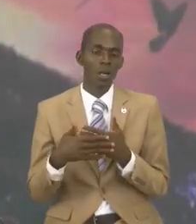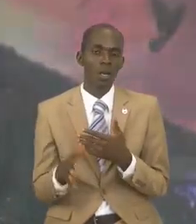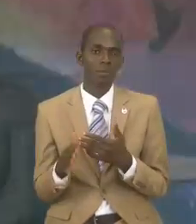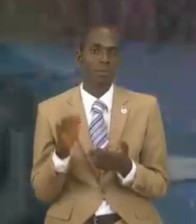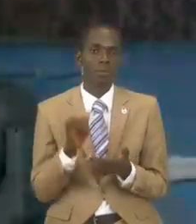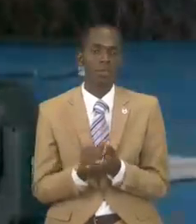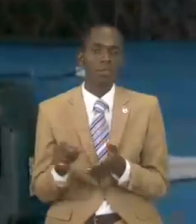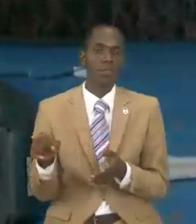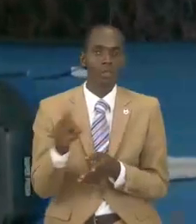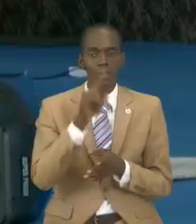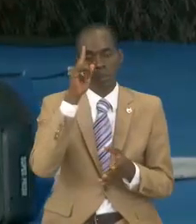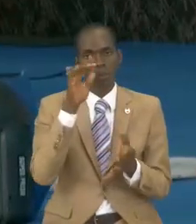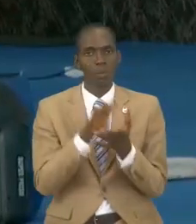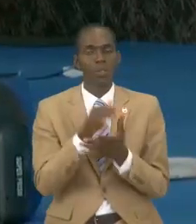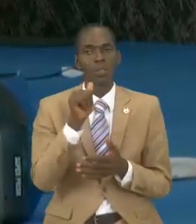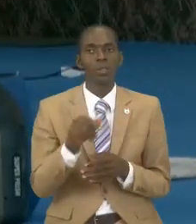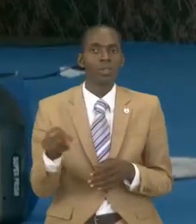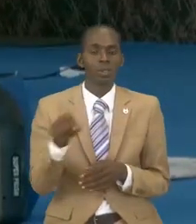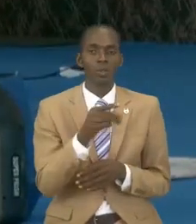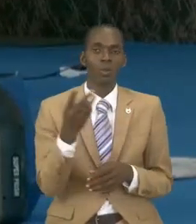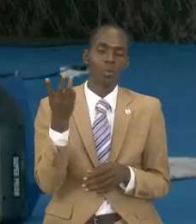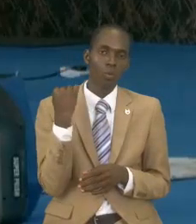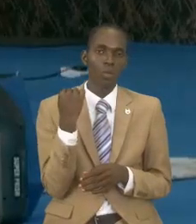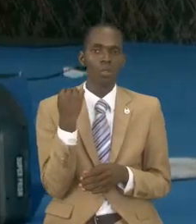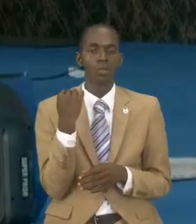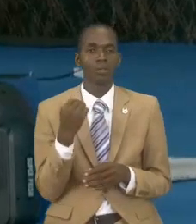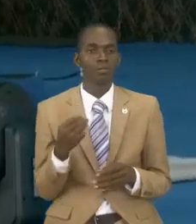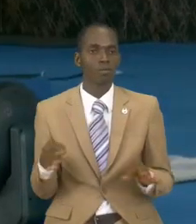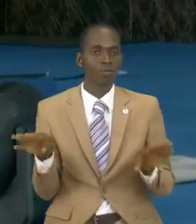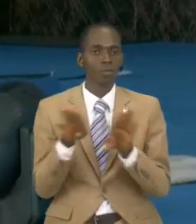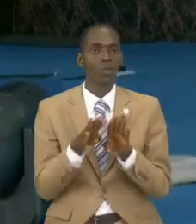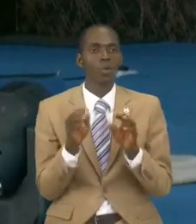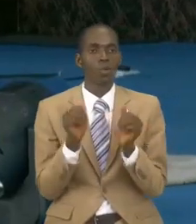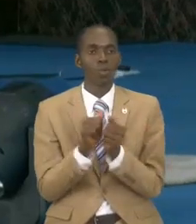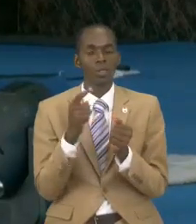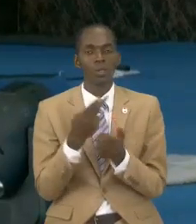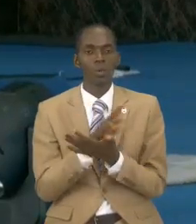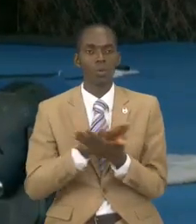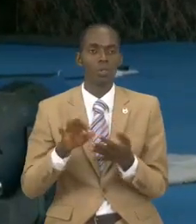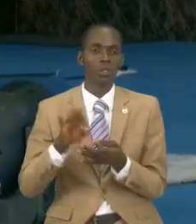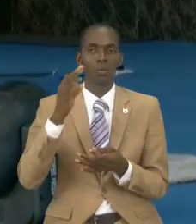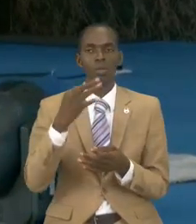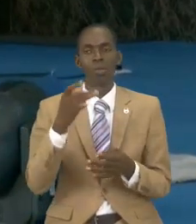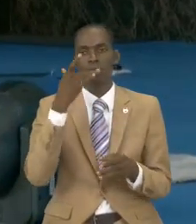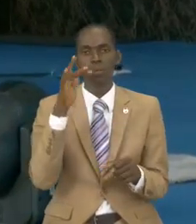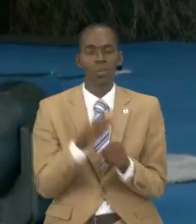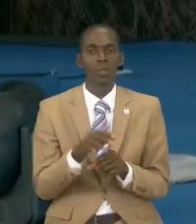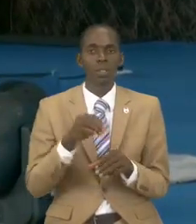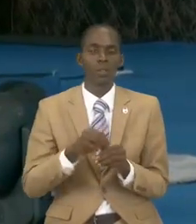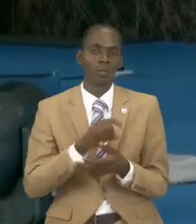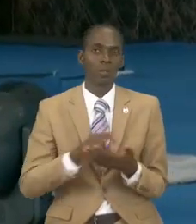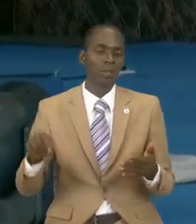ye believed, ye were sealed with the Holy Spirit of promise. Verse